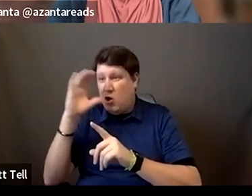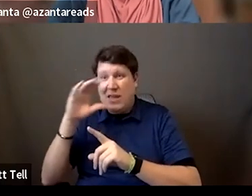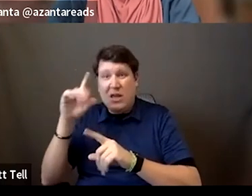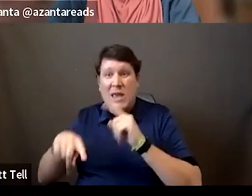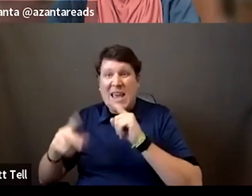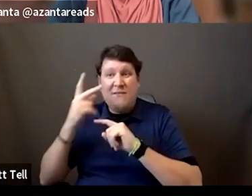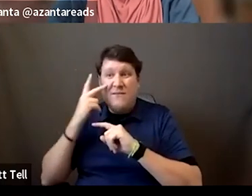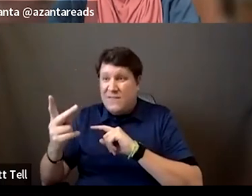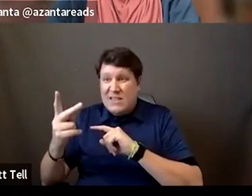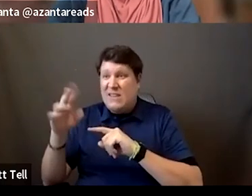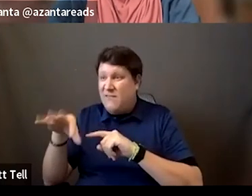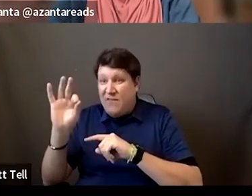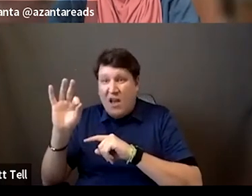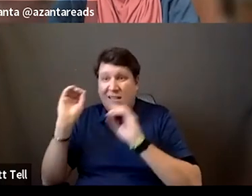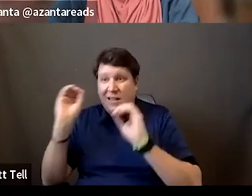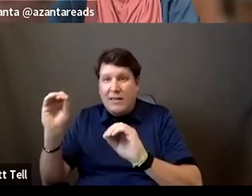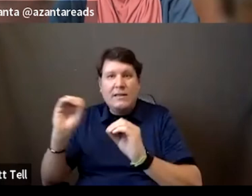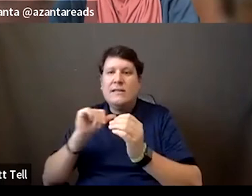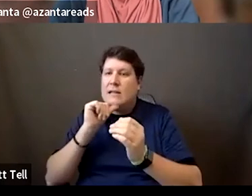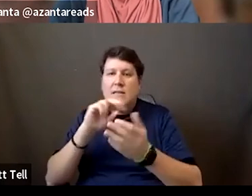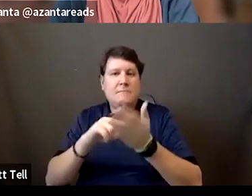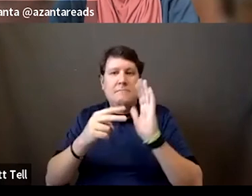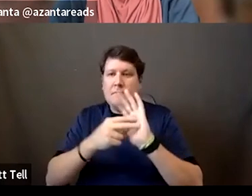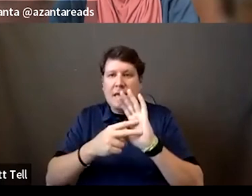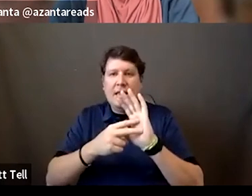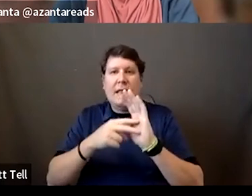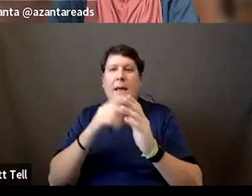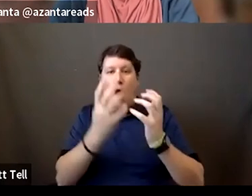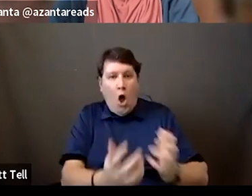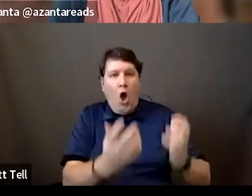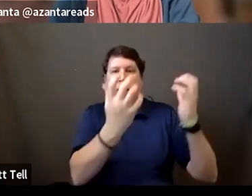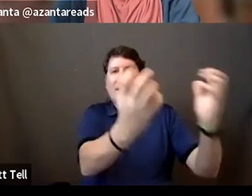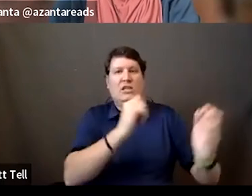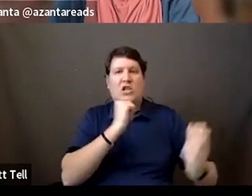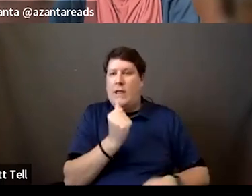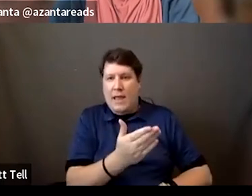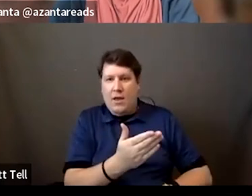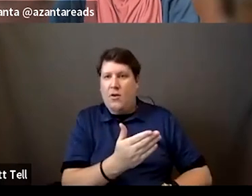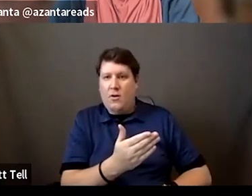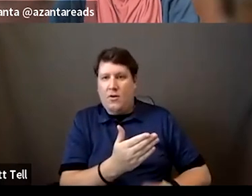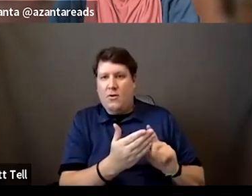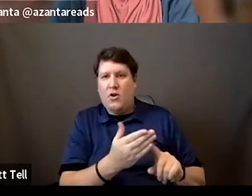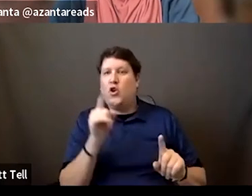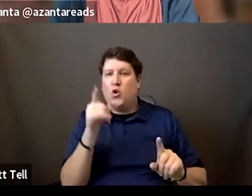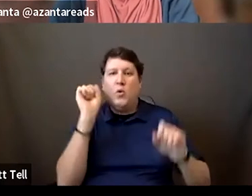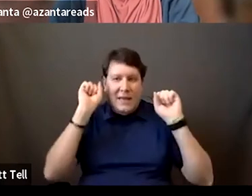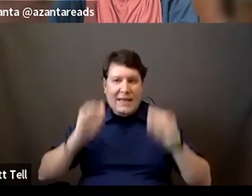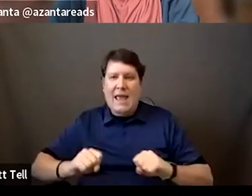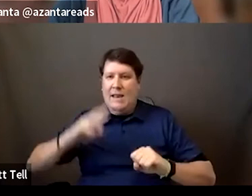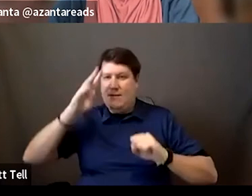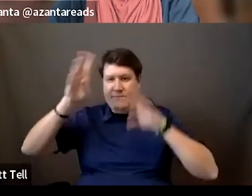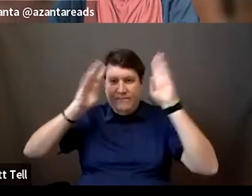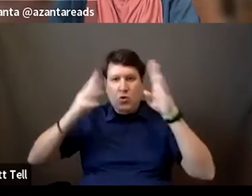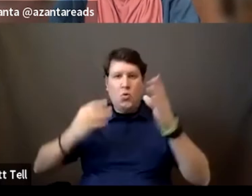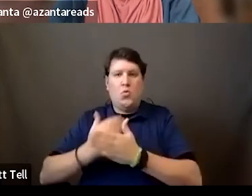of book talk is that you don't just have to repeat what other people have done before you. There's always going to be people who want to do new things and who want